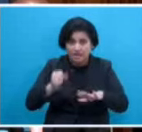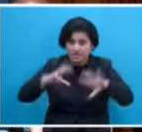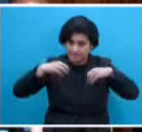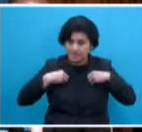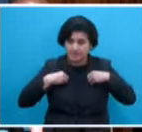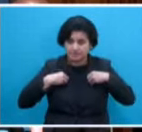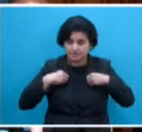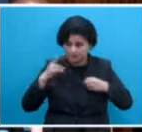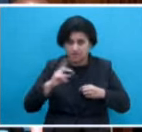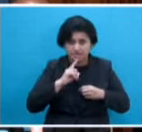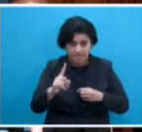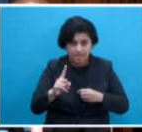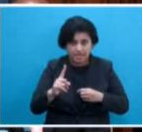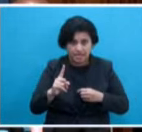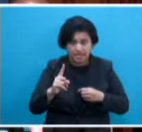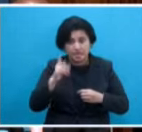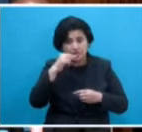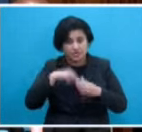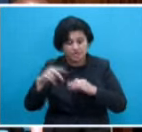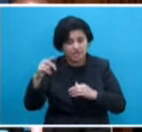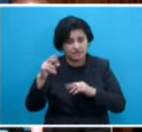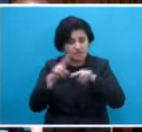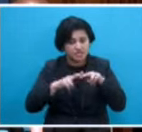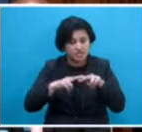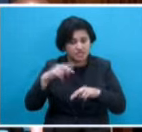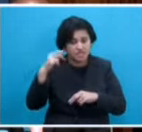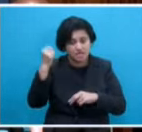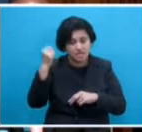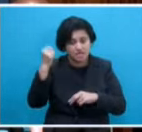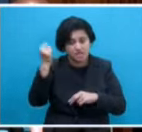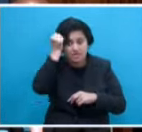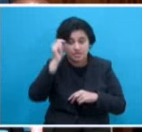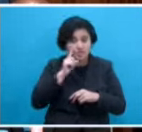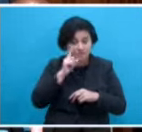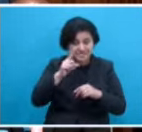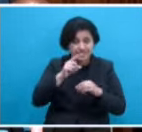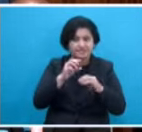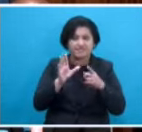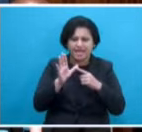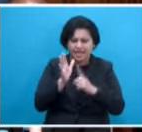very reputable media organization like Al Jazeera,